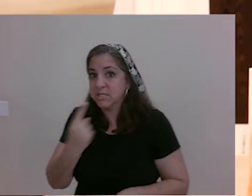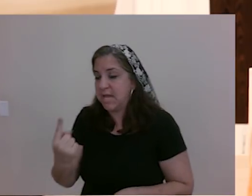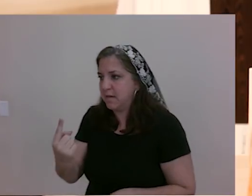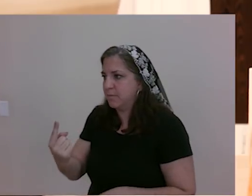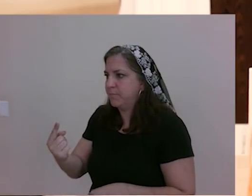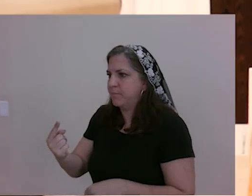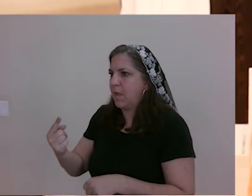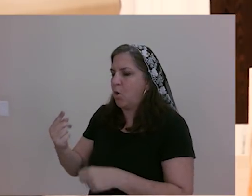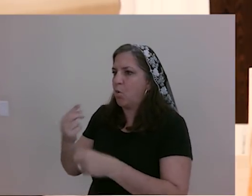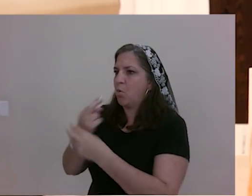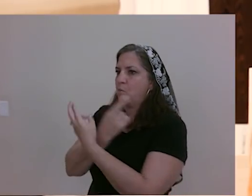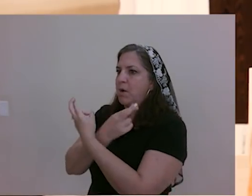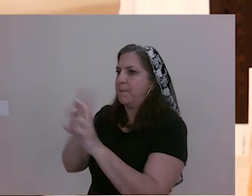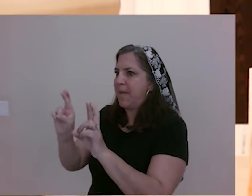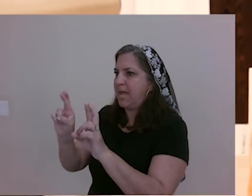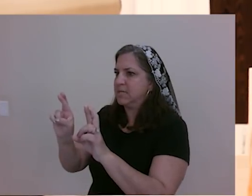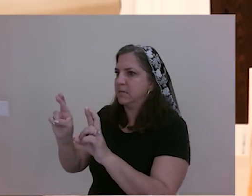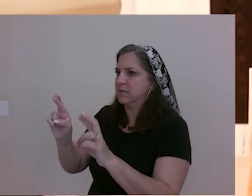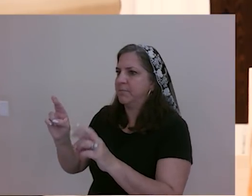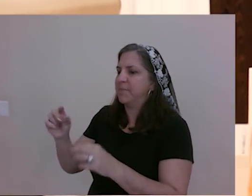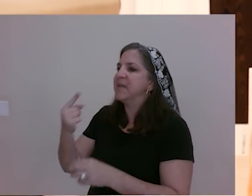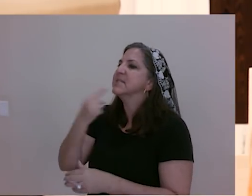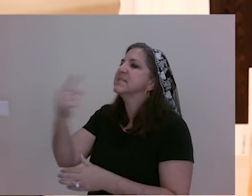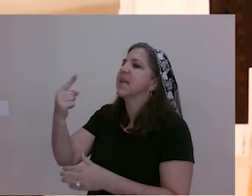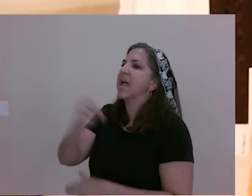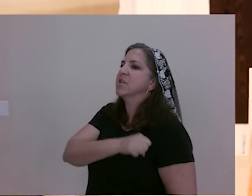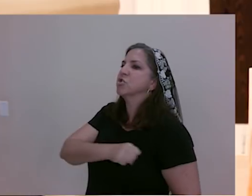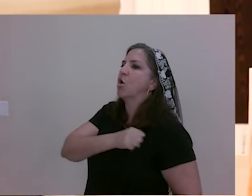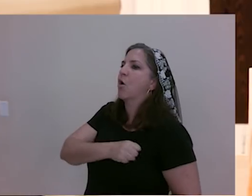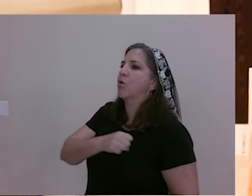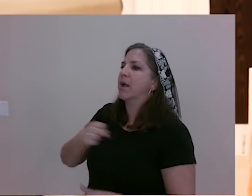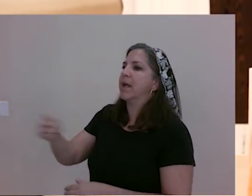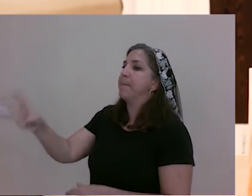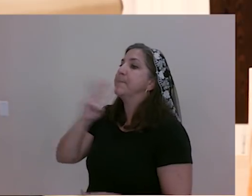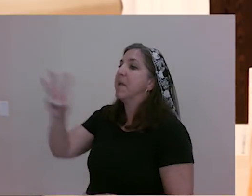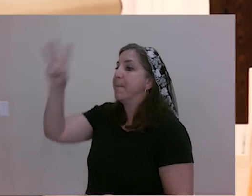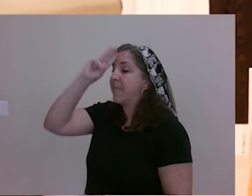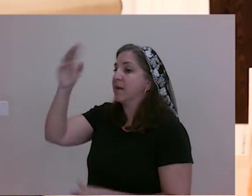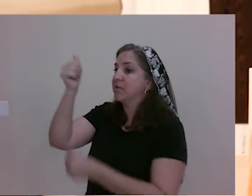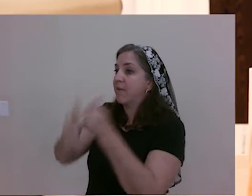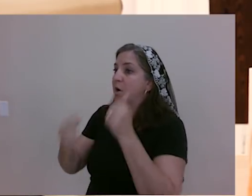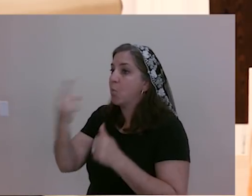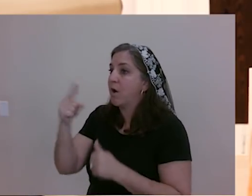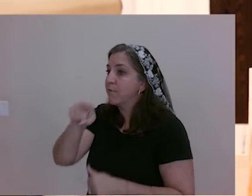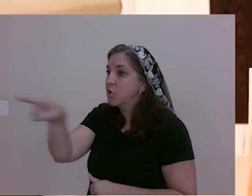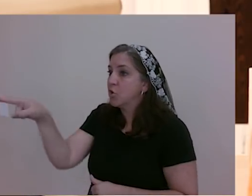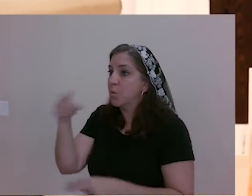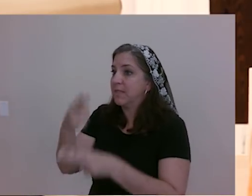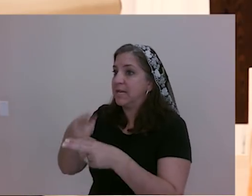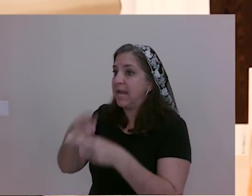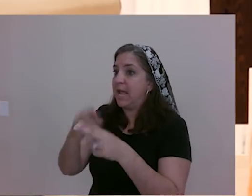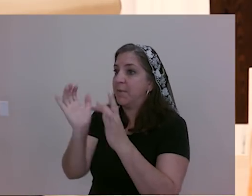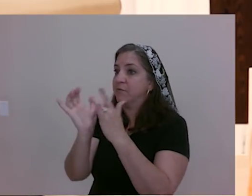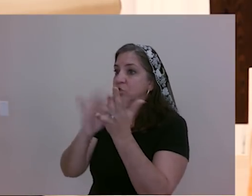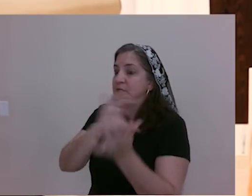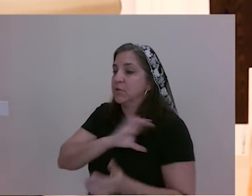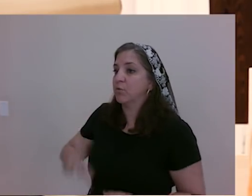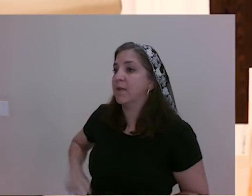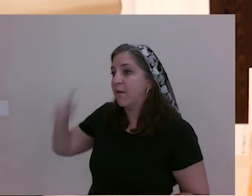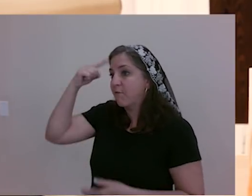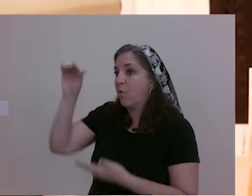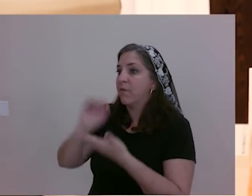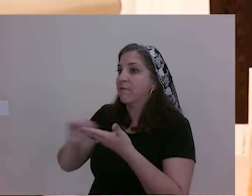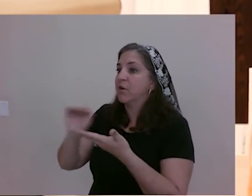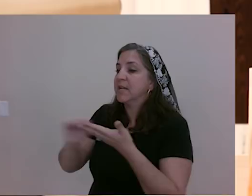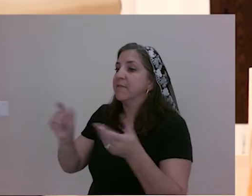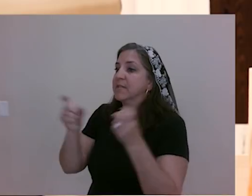them, "Repent and be baptized, every one of you, in the name of Jesus Christ for the